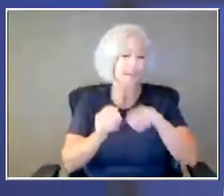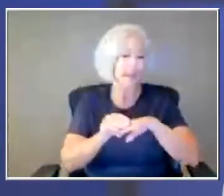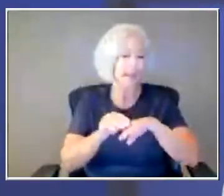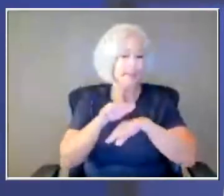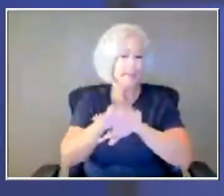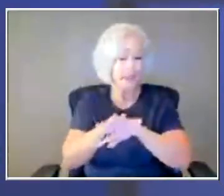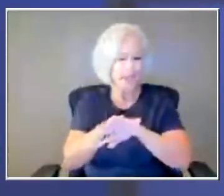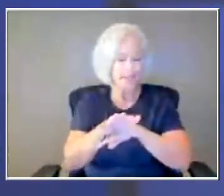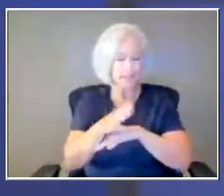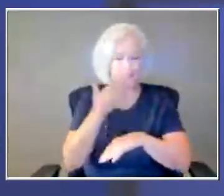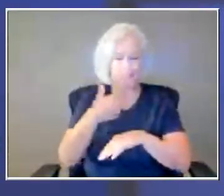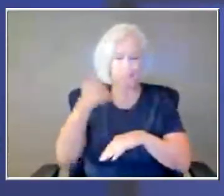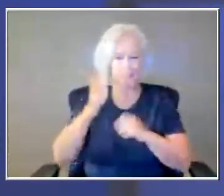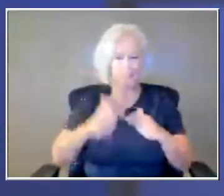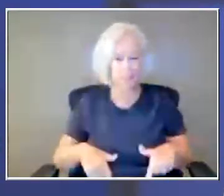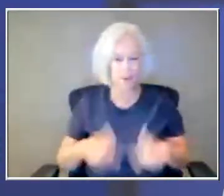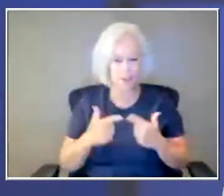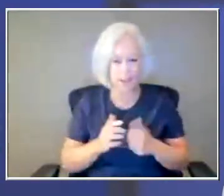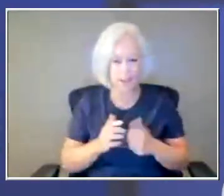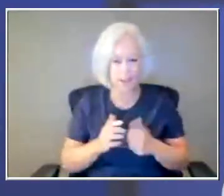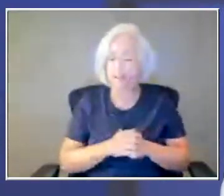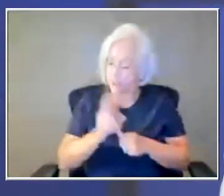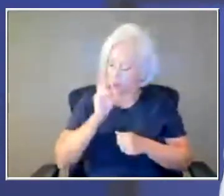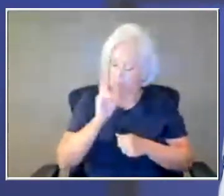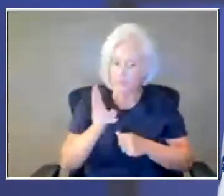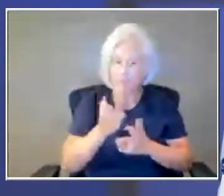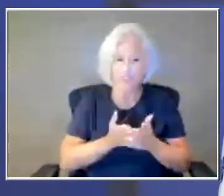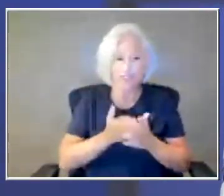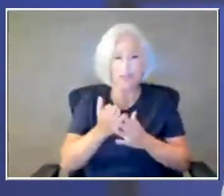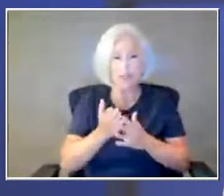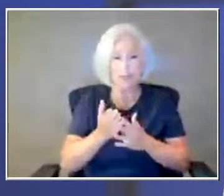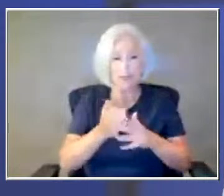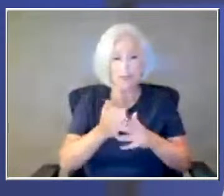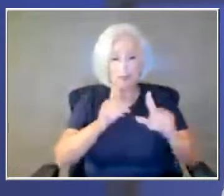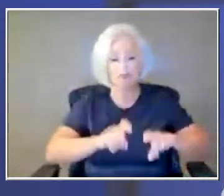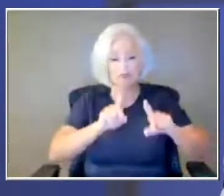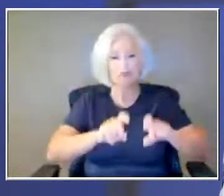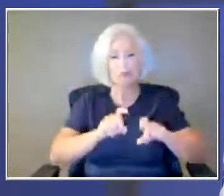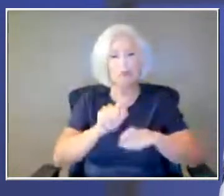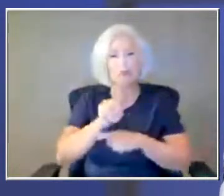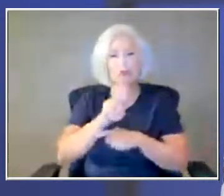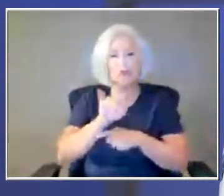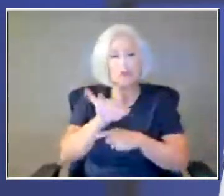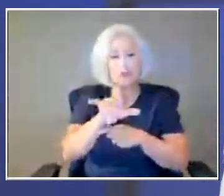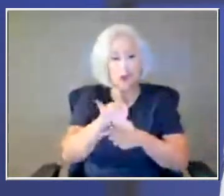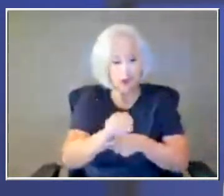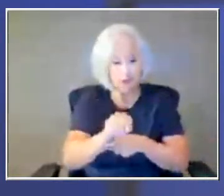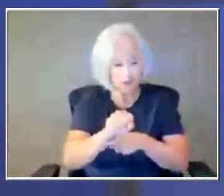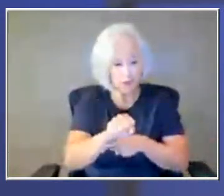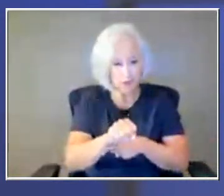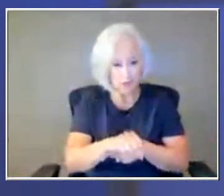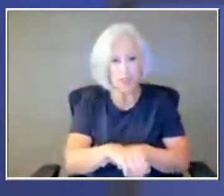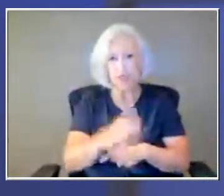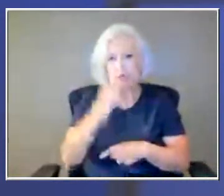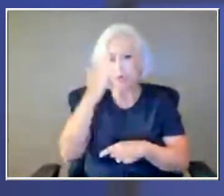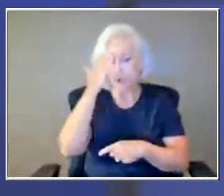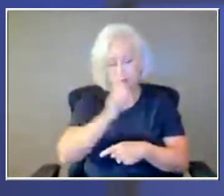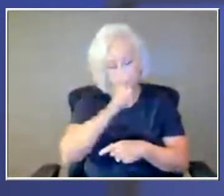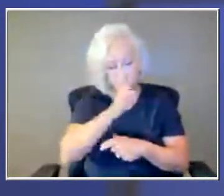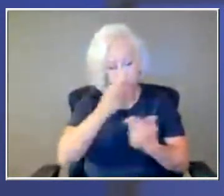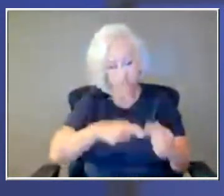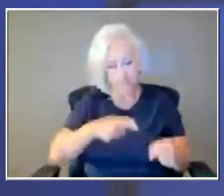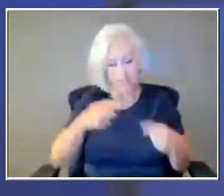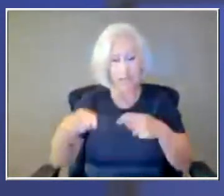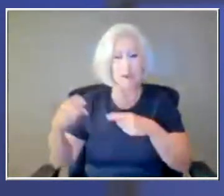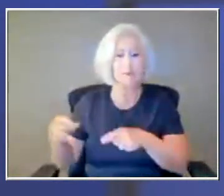shown repeatedly in clinical trials, thankfully. So we know that this is a real phenomenon. So there have been a few trials that have